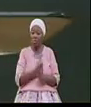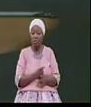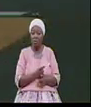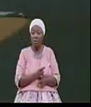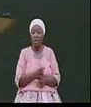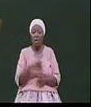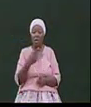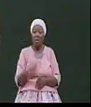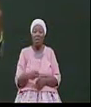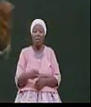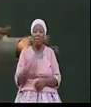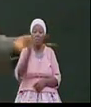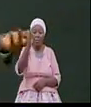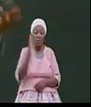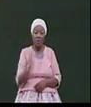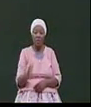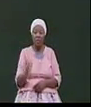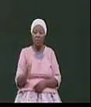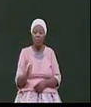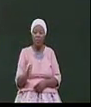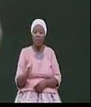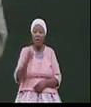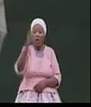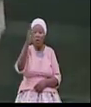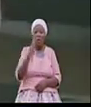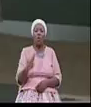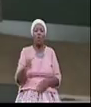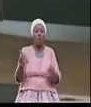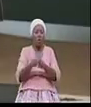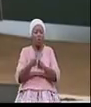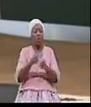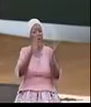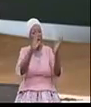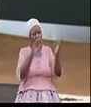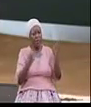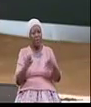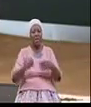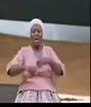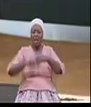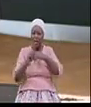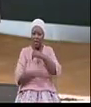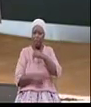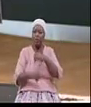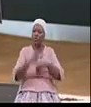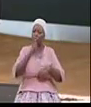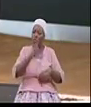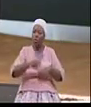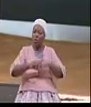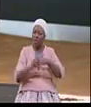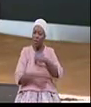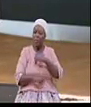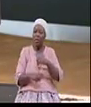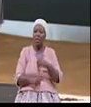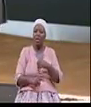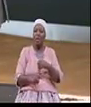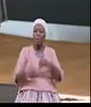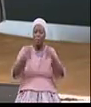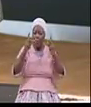the minister. God also expects discipline, definite discipline